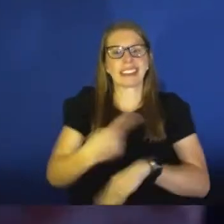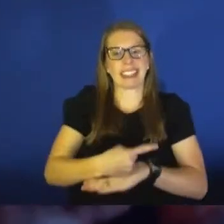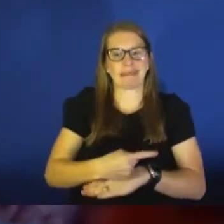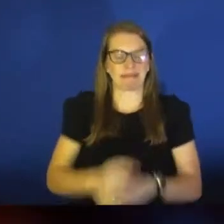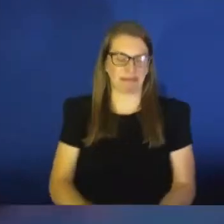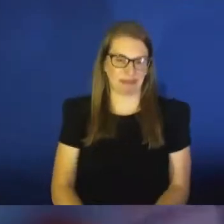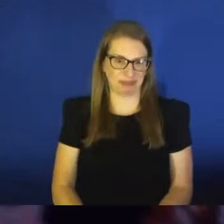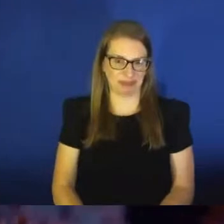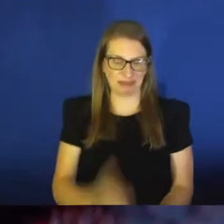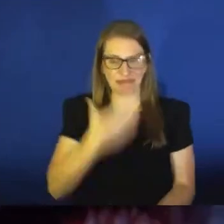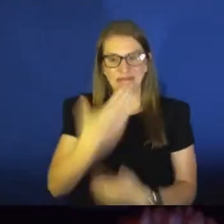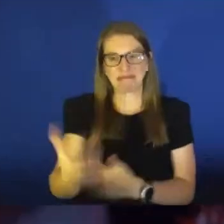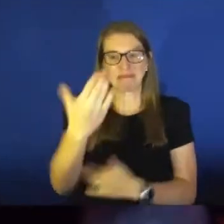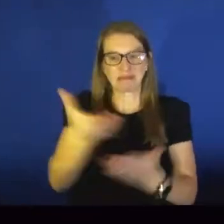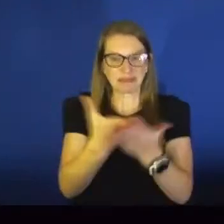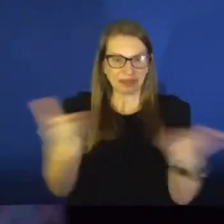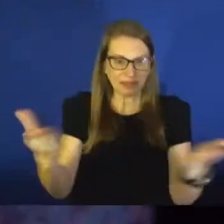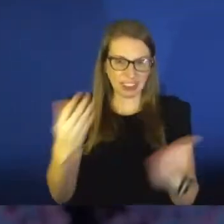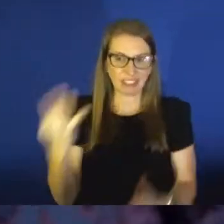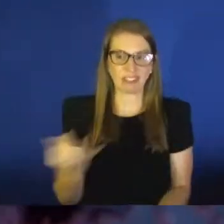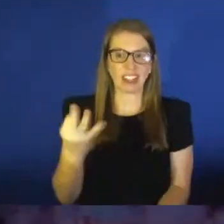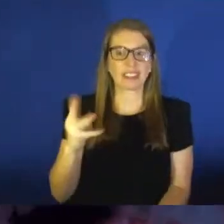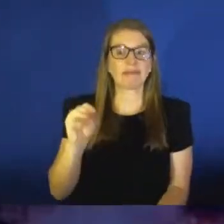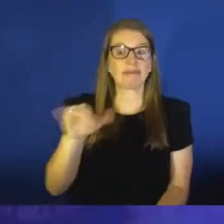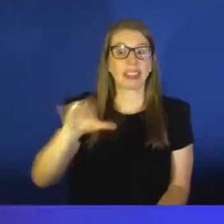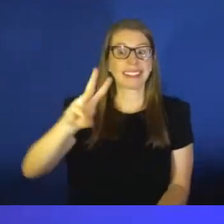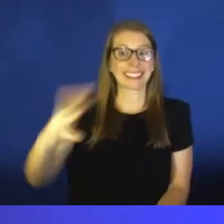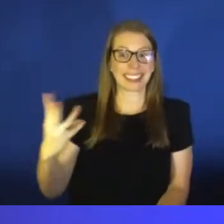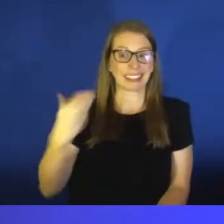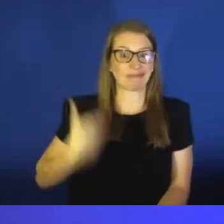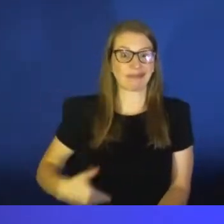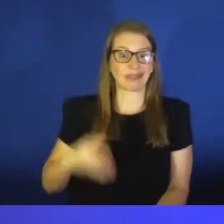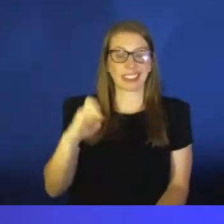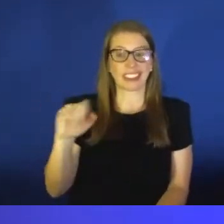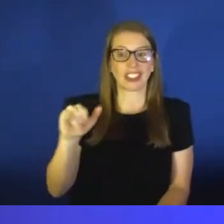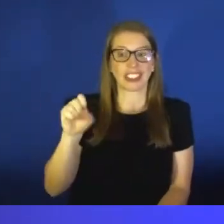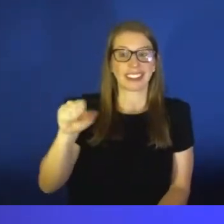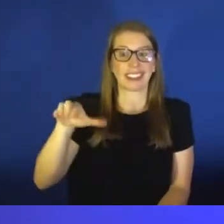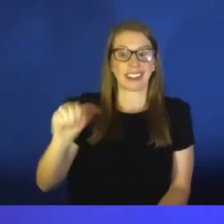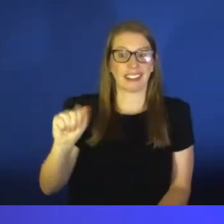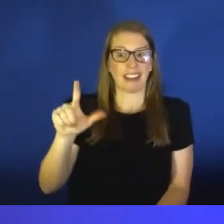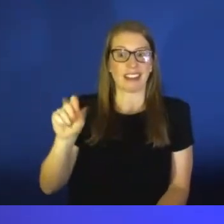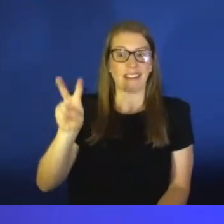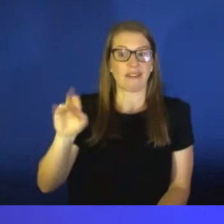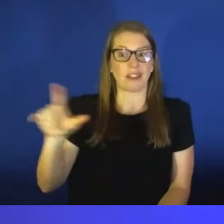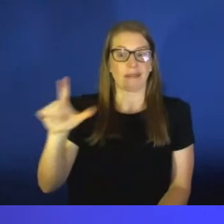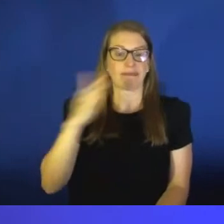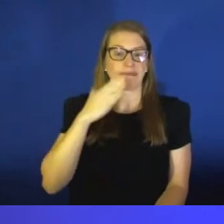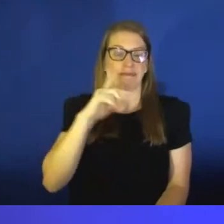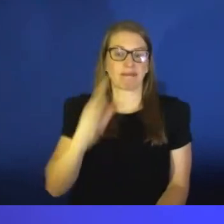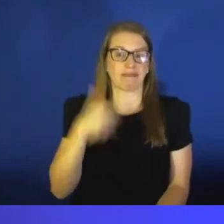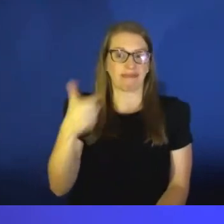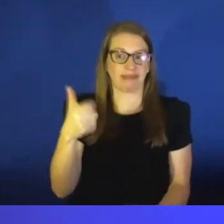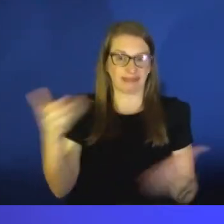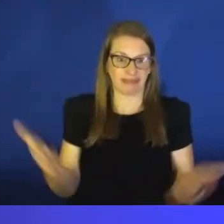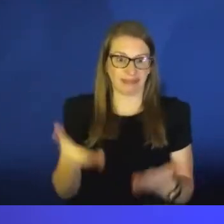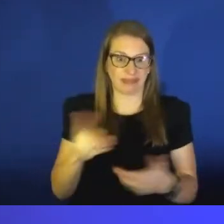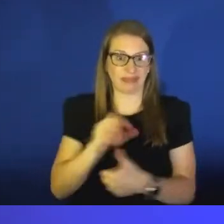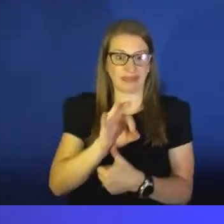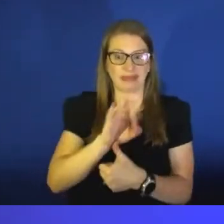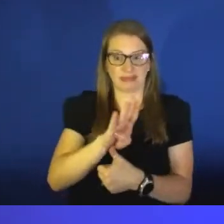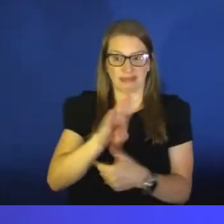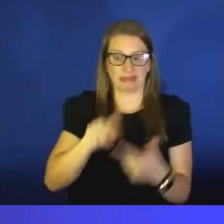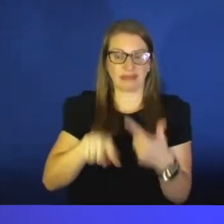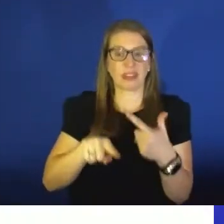And good morning to all of you on this Friday, May 6th. I'm Jessica Lovell. Thank you so much for joining us here on Facebook, on YouTube, and on Twitter. Coming